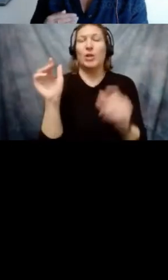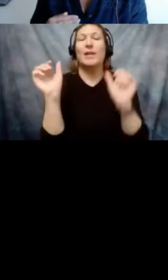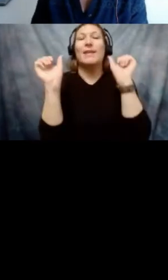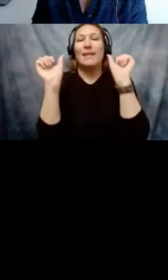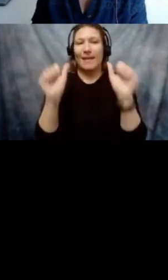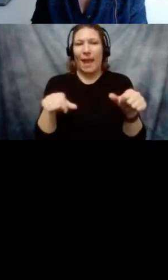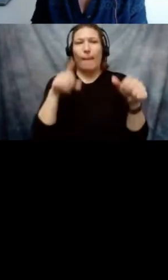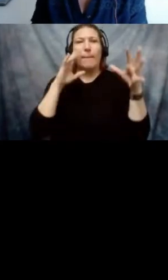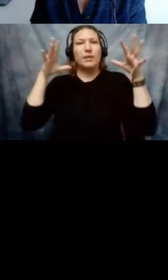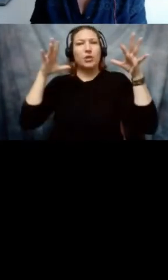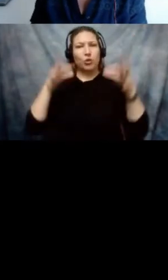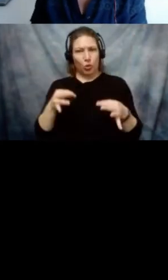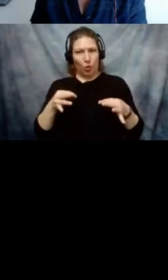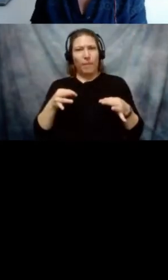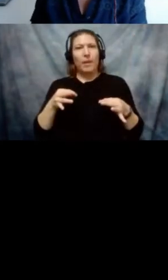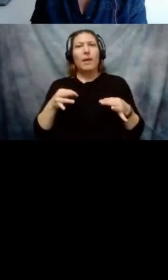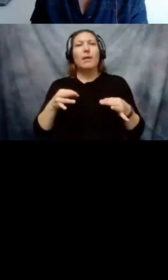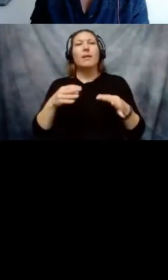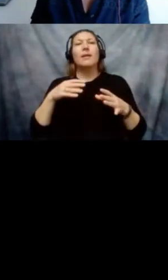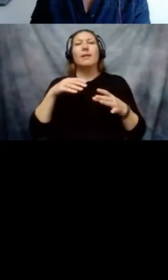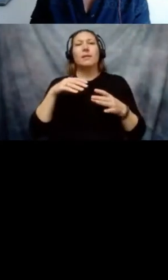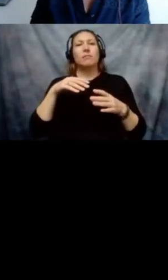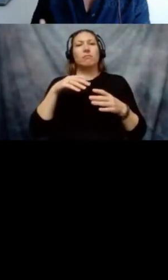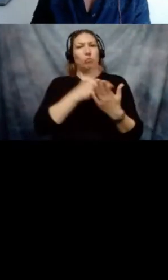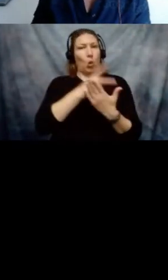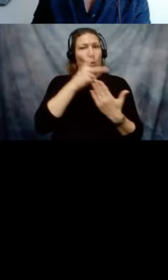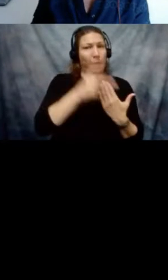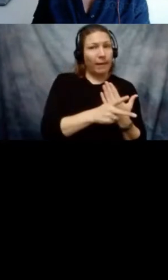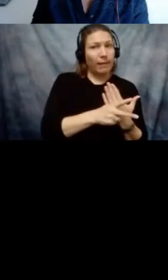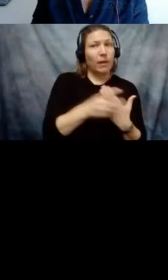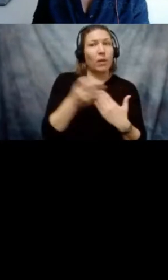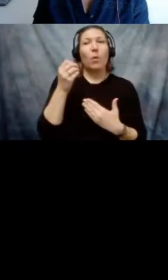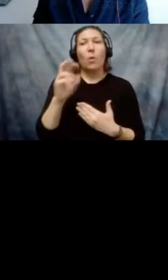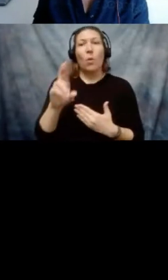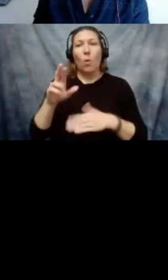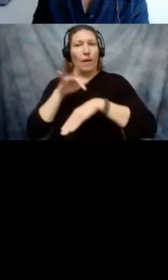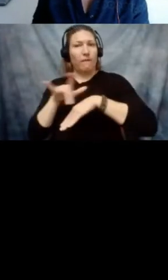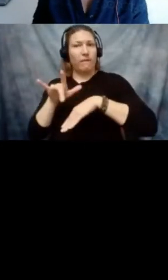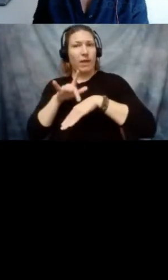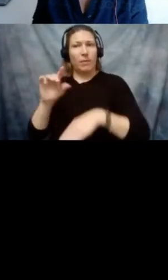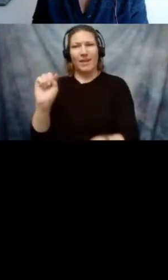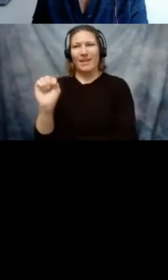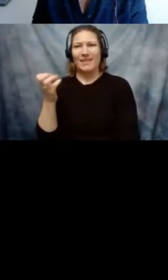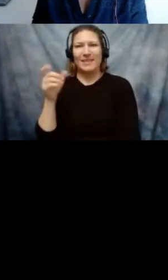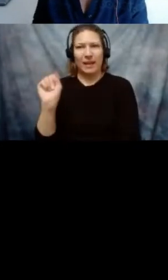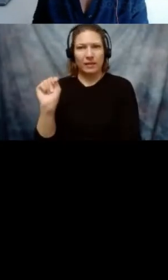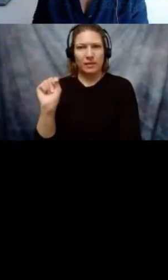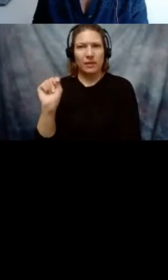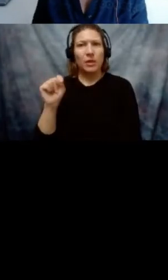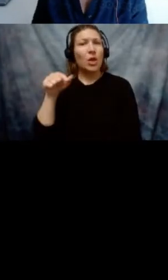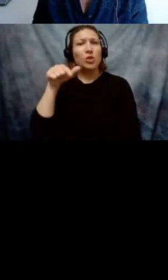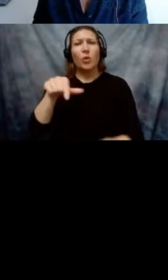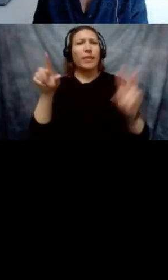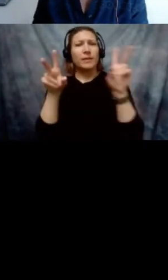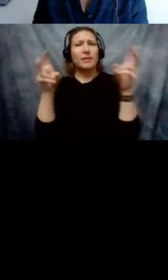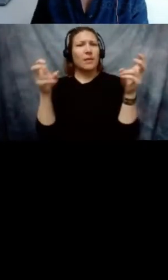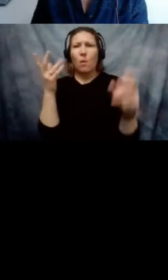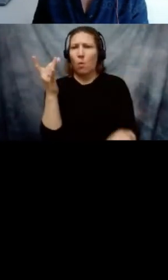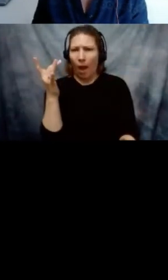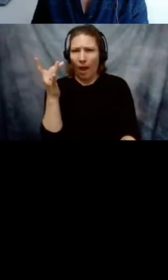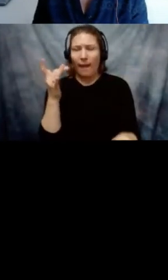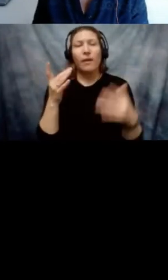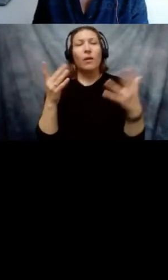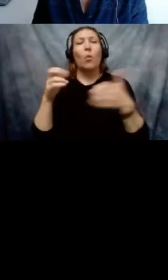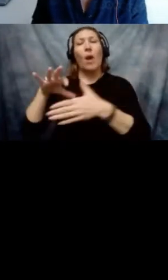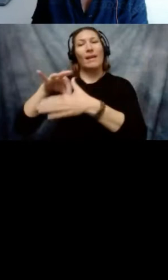Now, the main purpose of this standard is to make sure that content authors use headings and list styles and mark header rows on tables